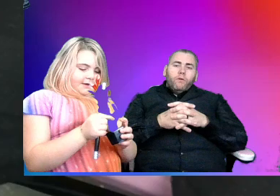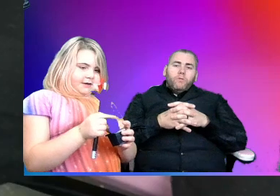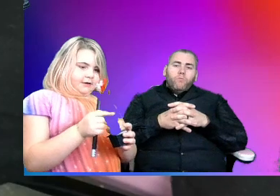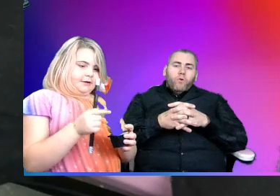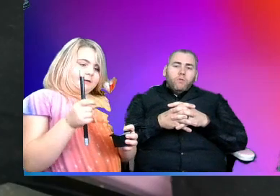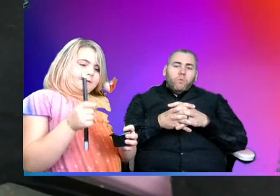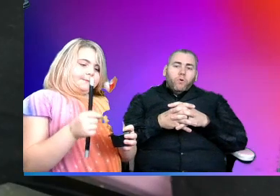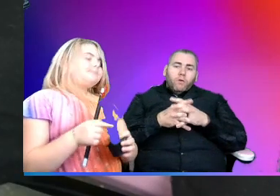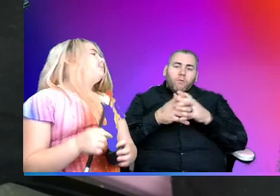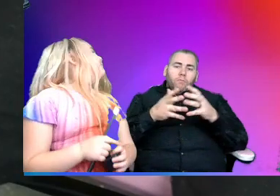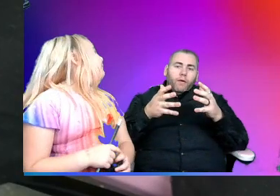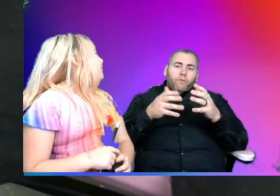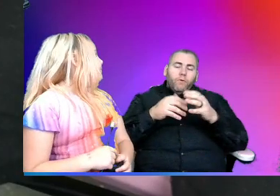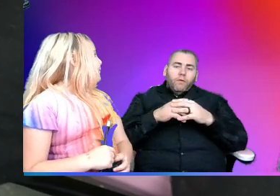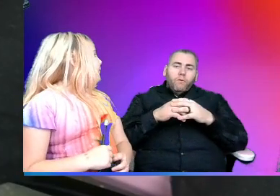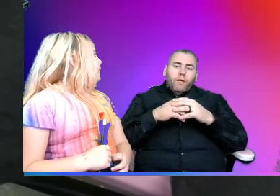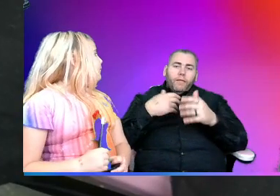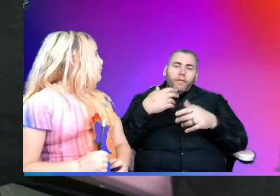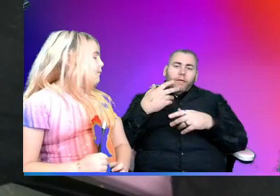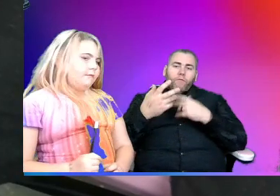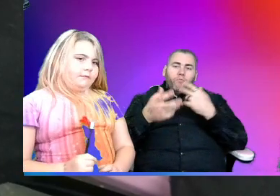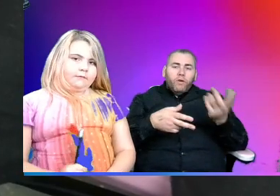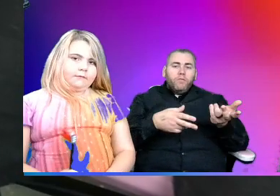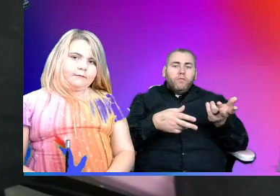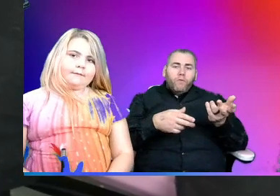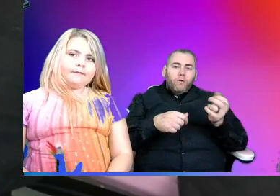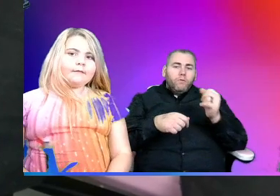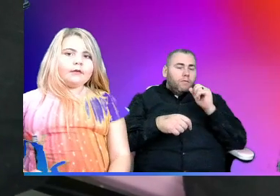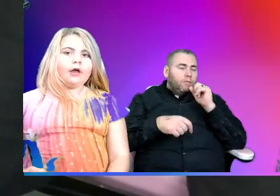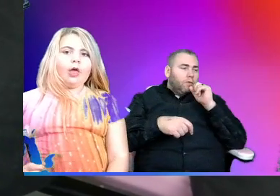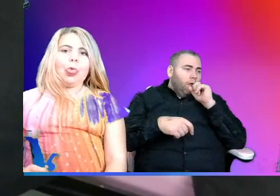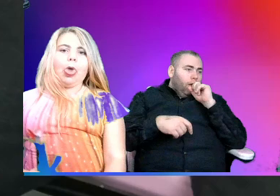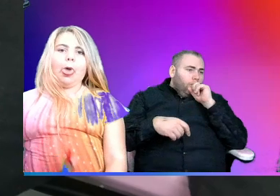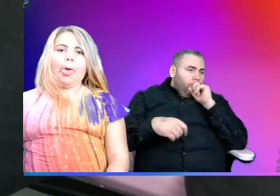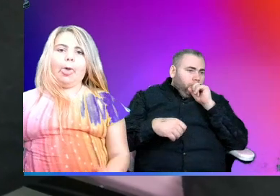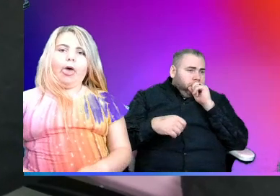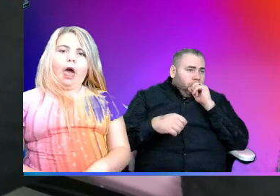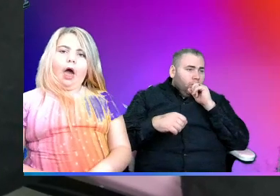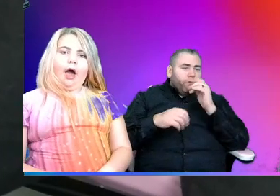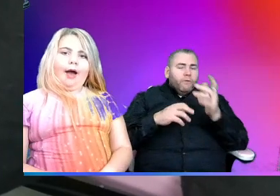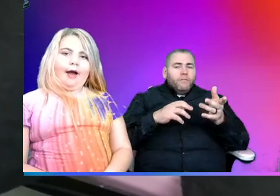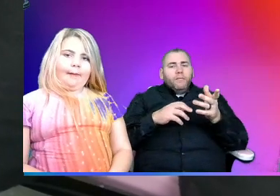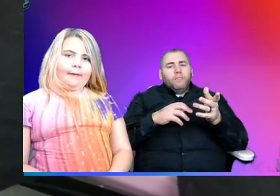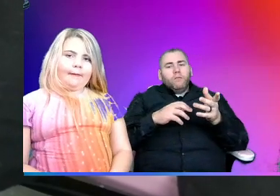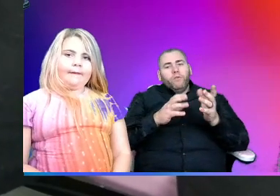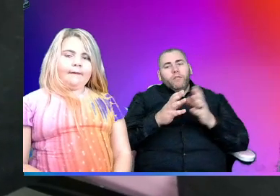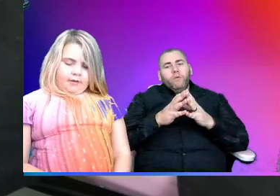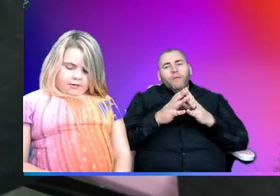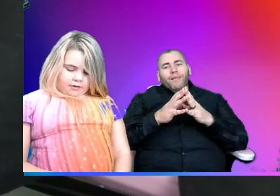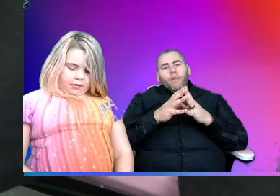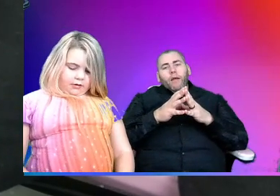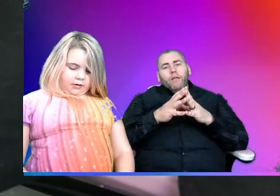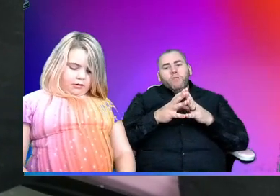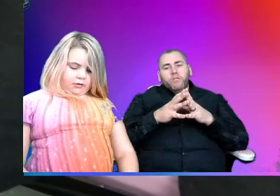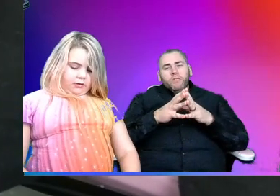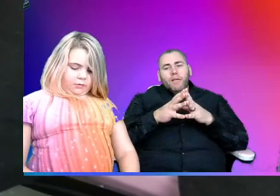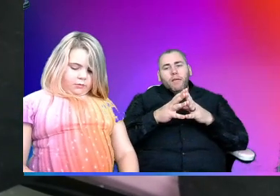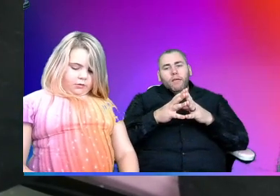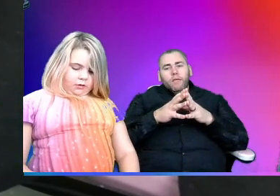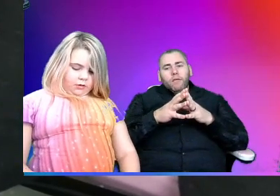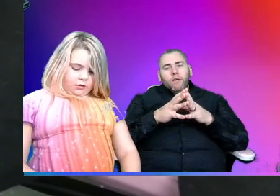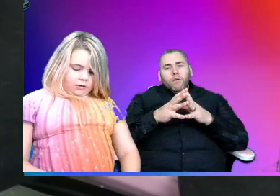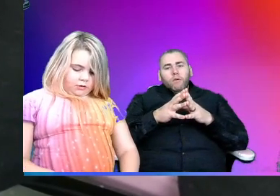do want to do some rose work. I like the idea of production of roses. There is a nice little trick that you can get online, which